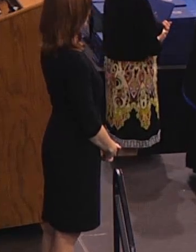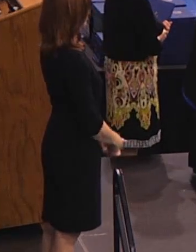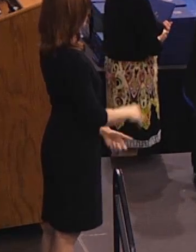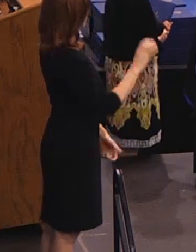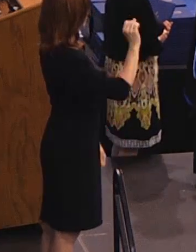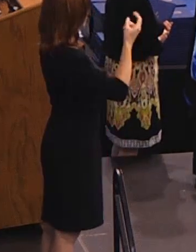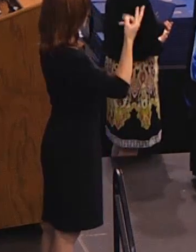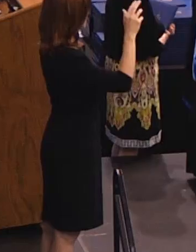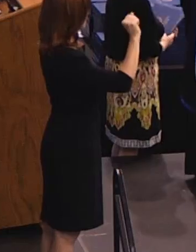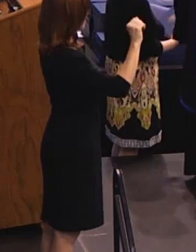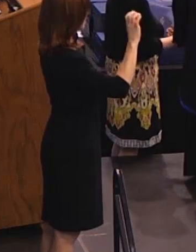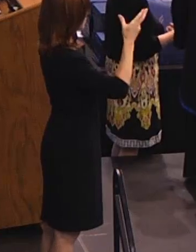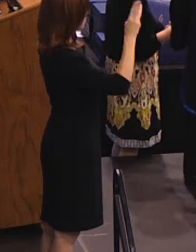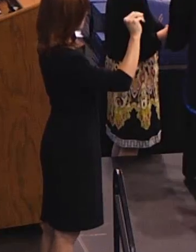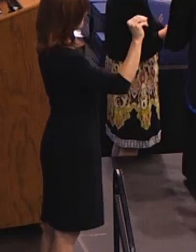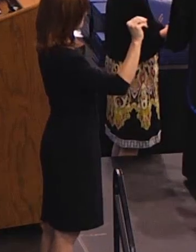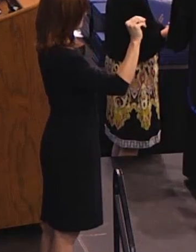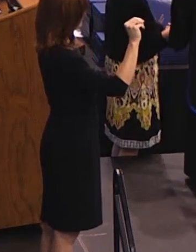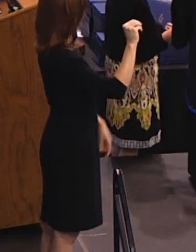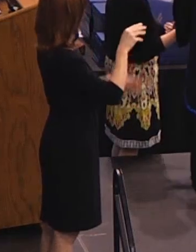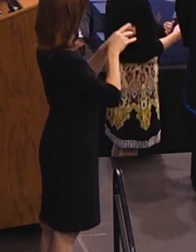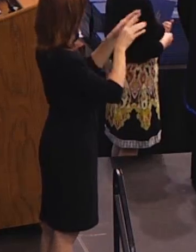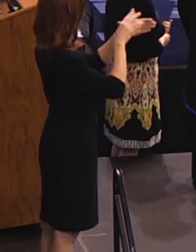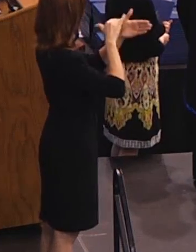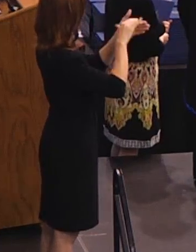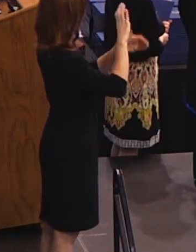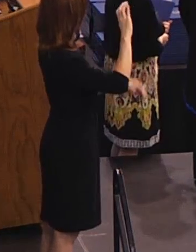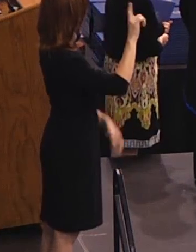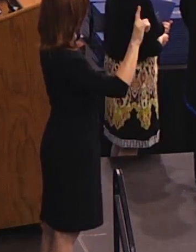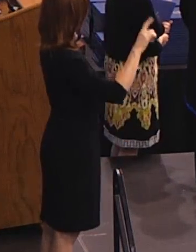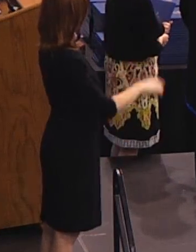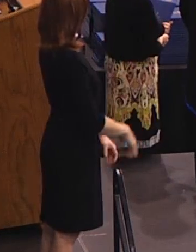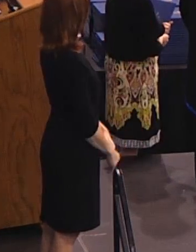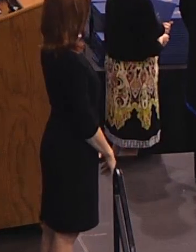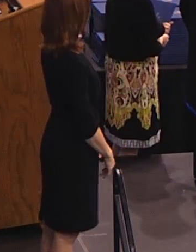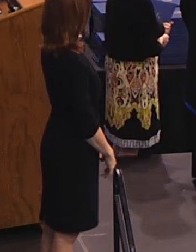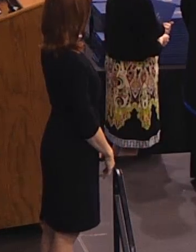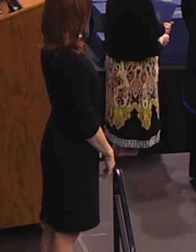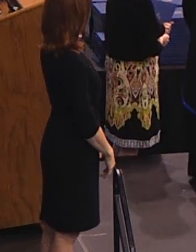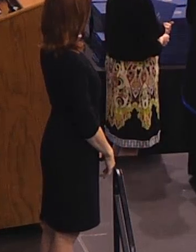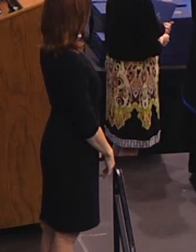Sarah Nicole Crum, General Studies, cum laude.